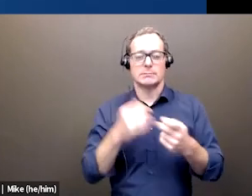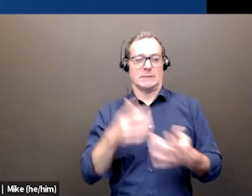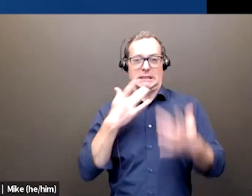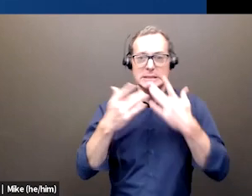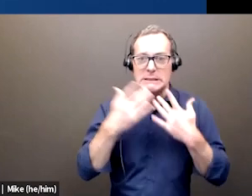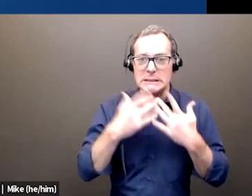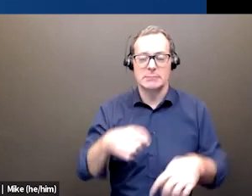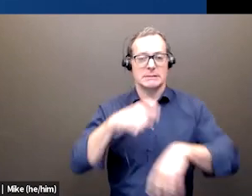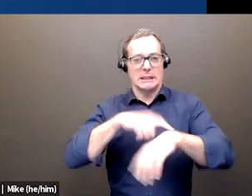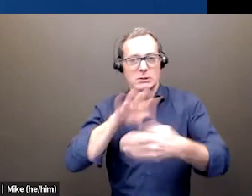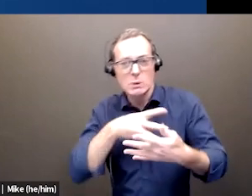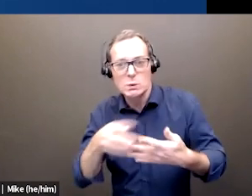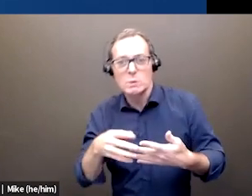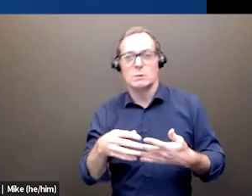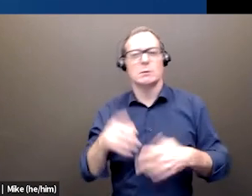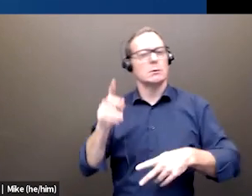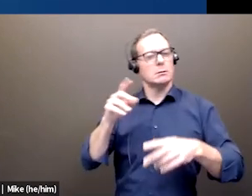with disabilities.